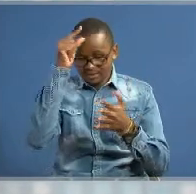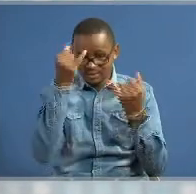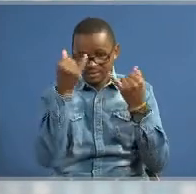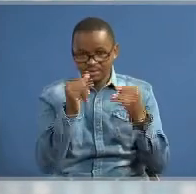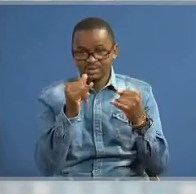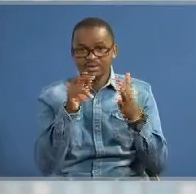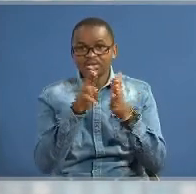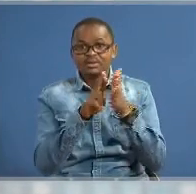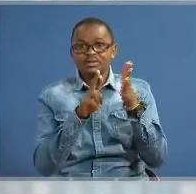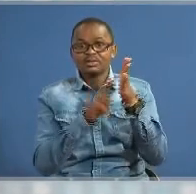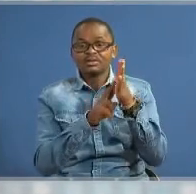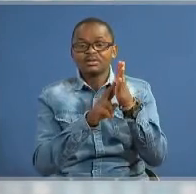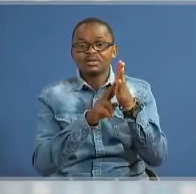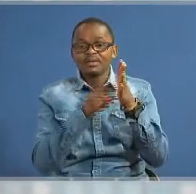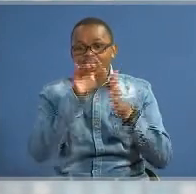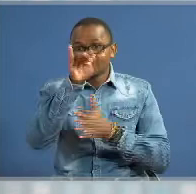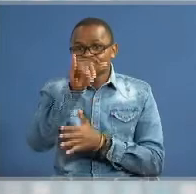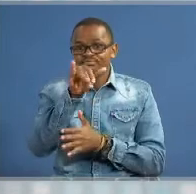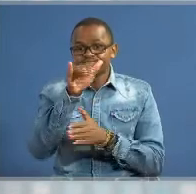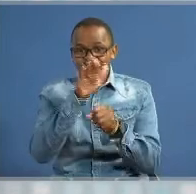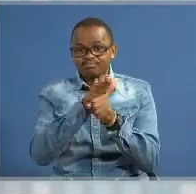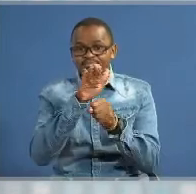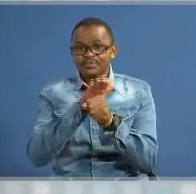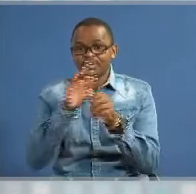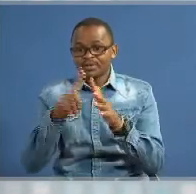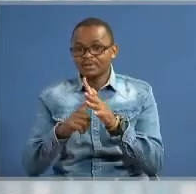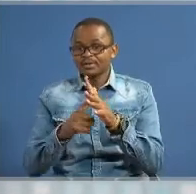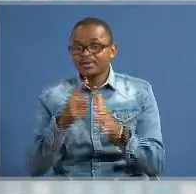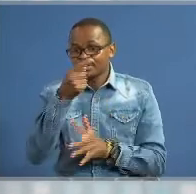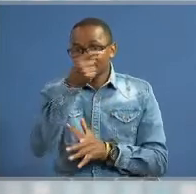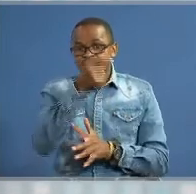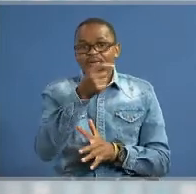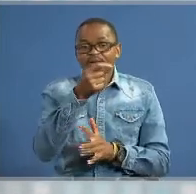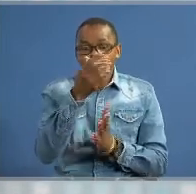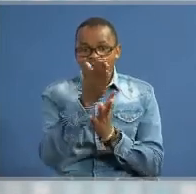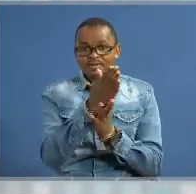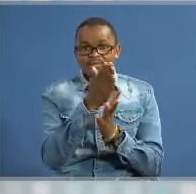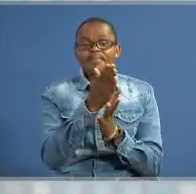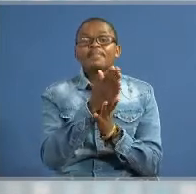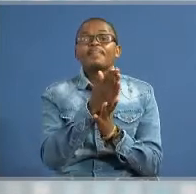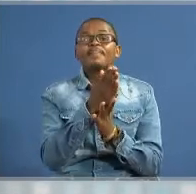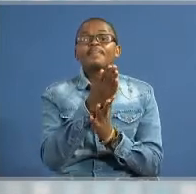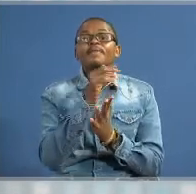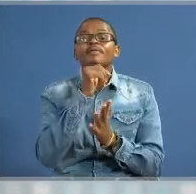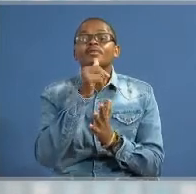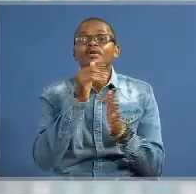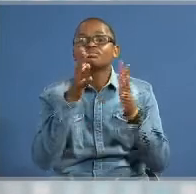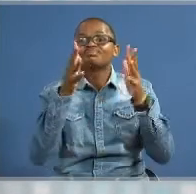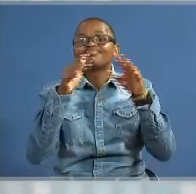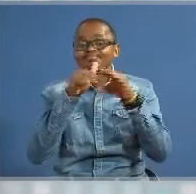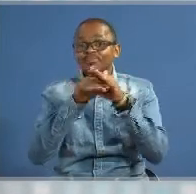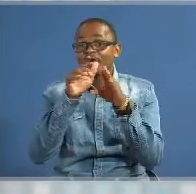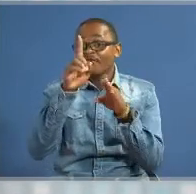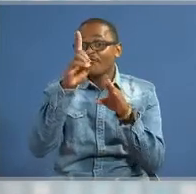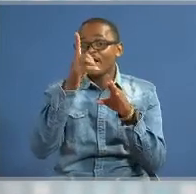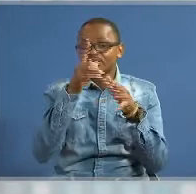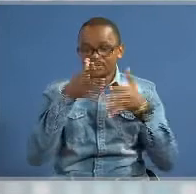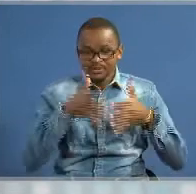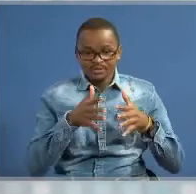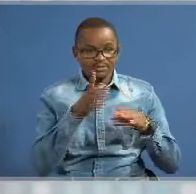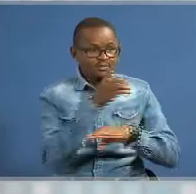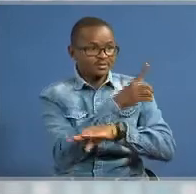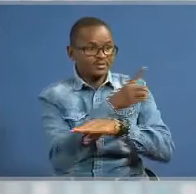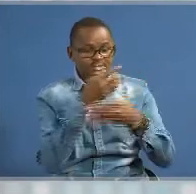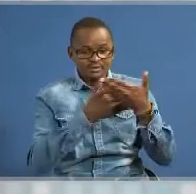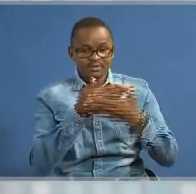recent legislation are to go by, most of the startup, small and medium enterprises don't celebrate their first birthday. Our